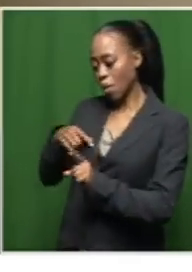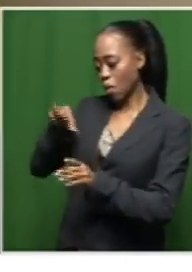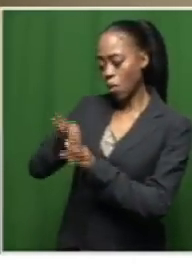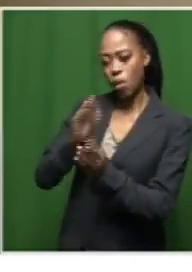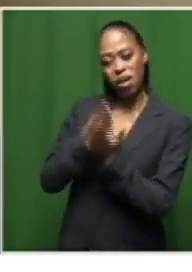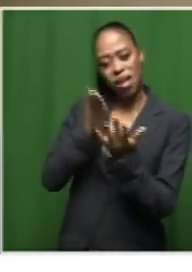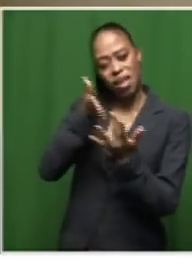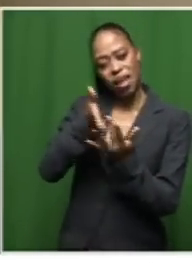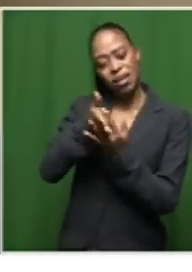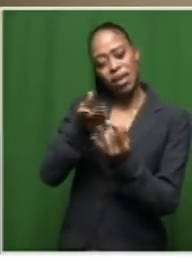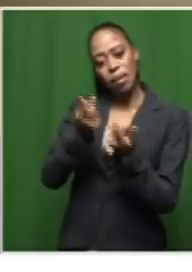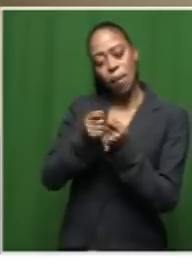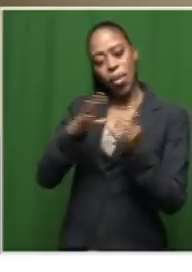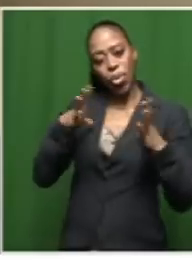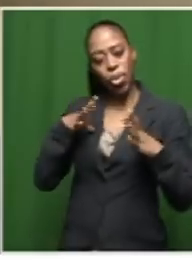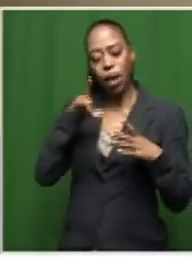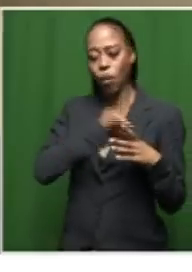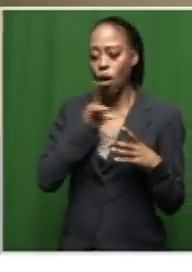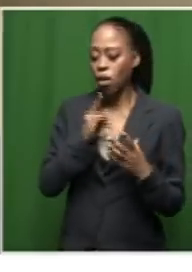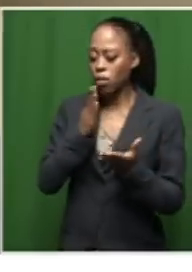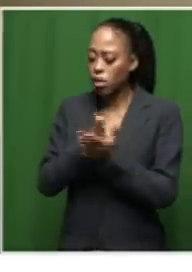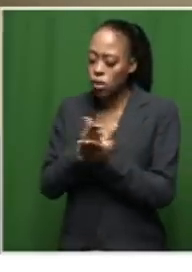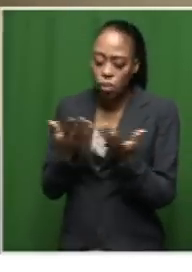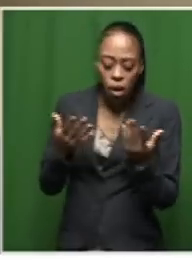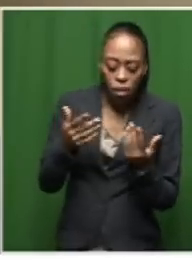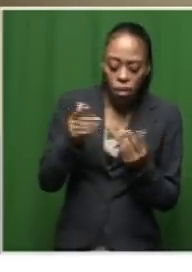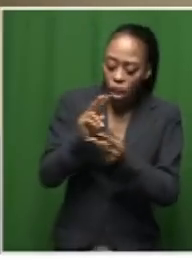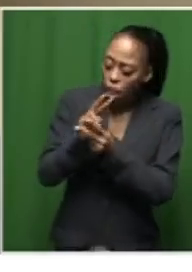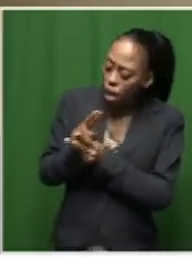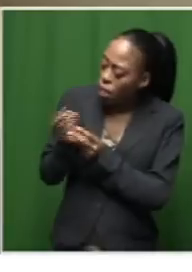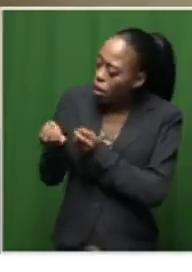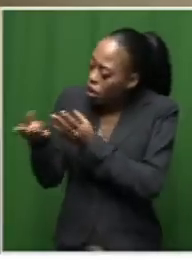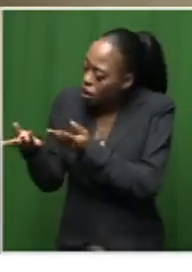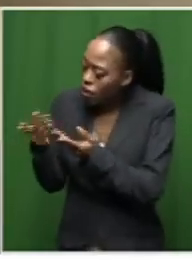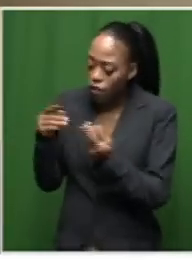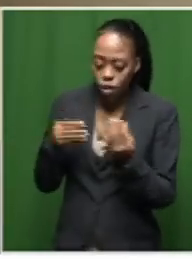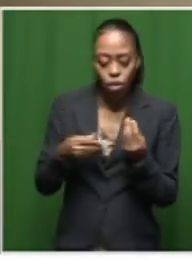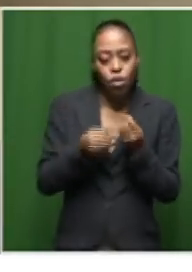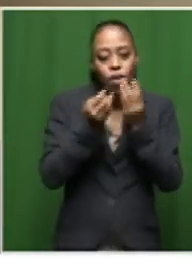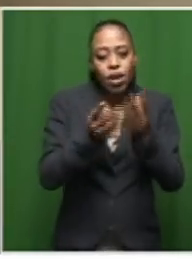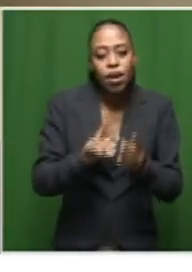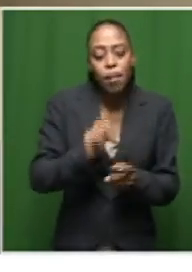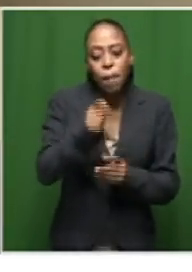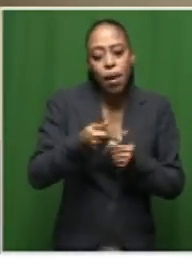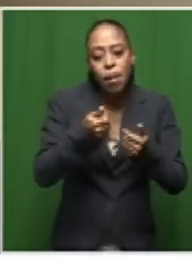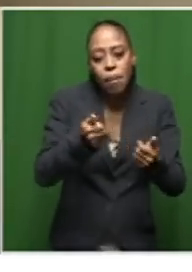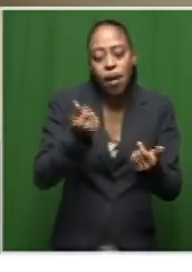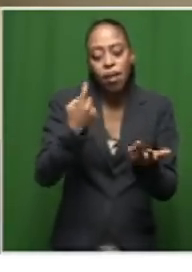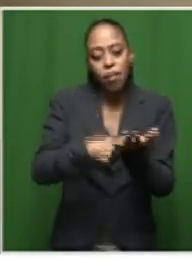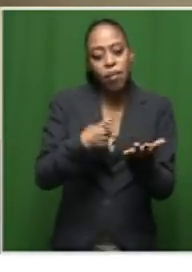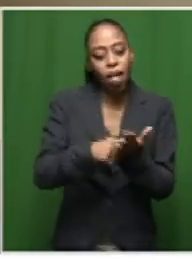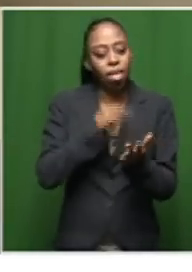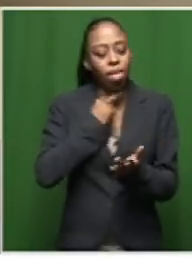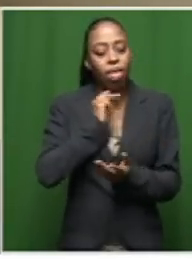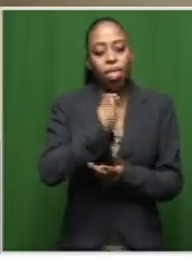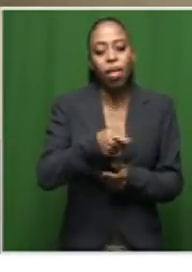to access their funds to be used, yes, to provide surety for a lender to perhaps guarantee a repayment when a debtor is